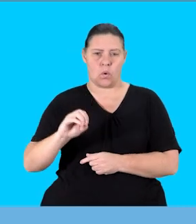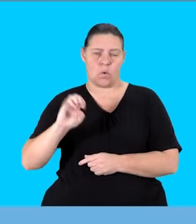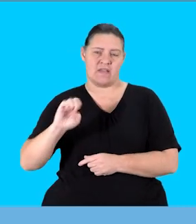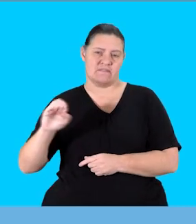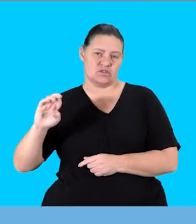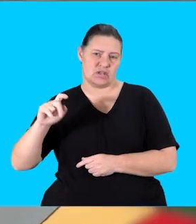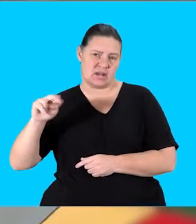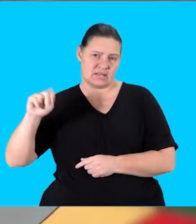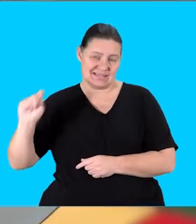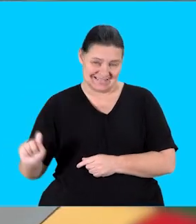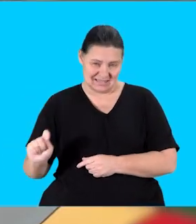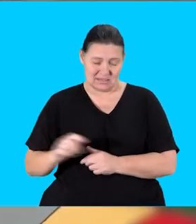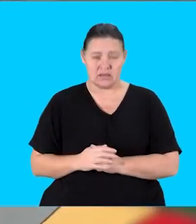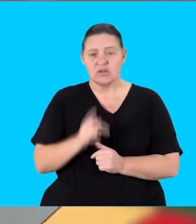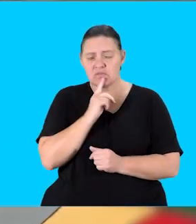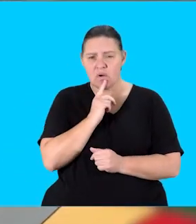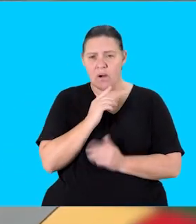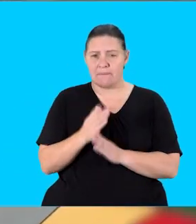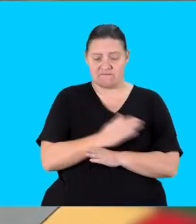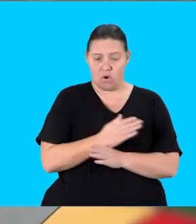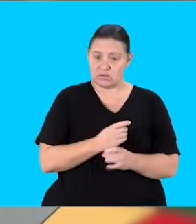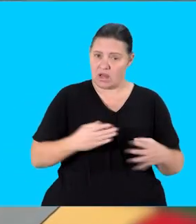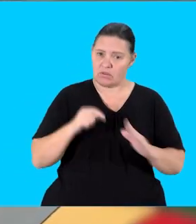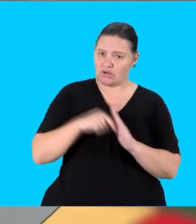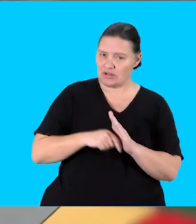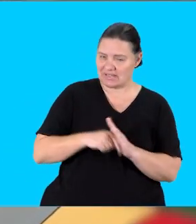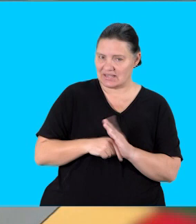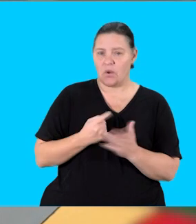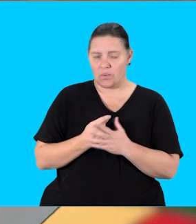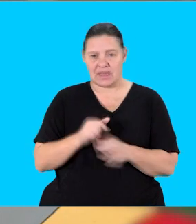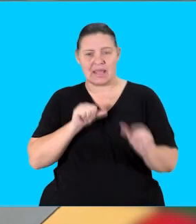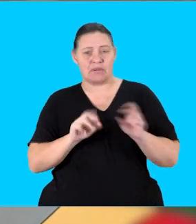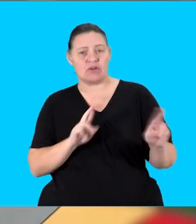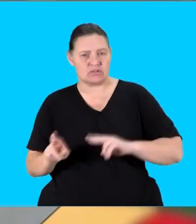coefficient. So before we get started with the actual content of what we are going to be